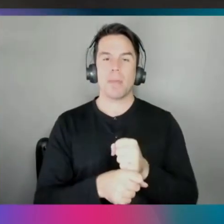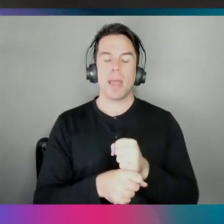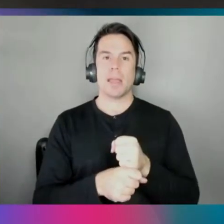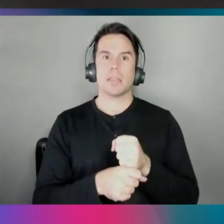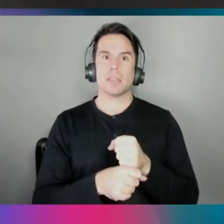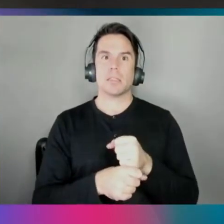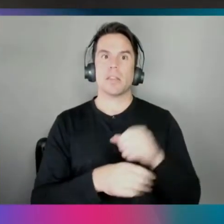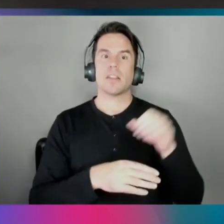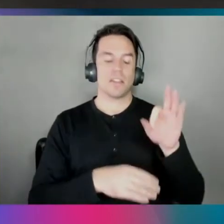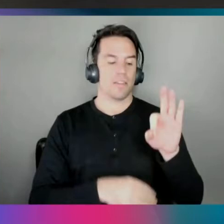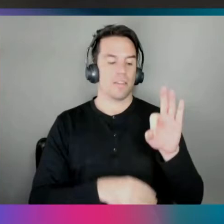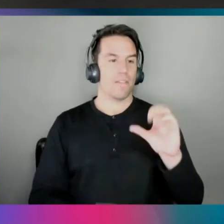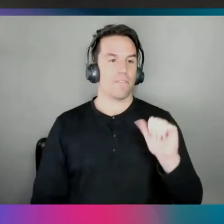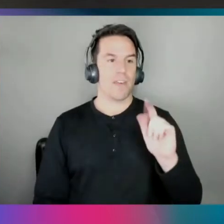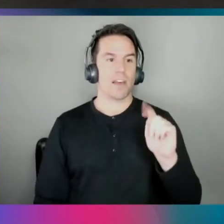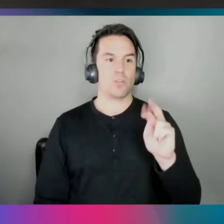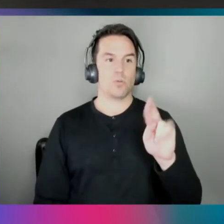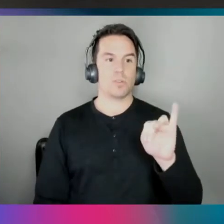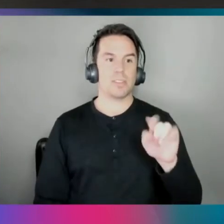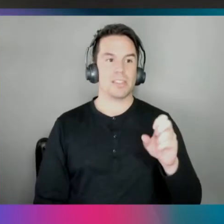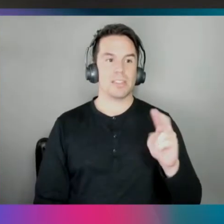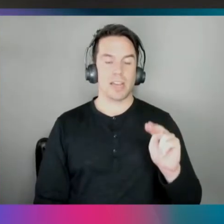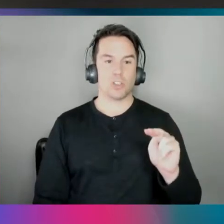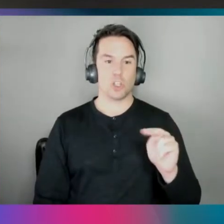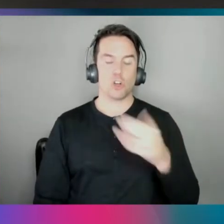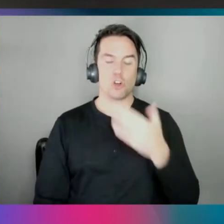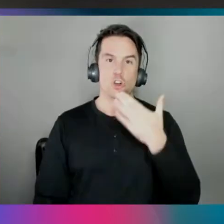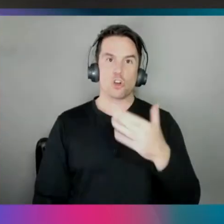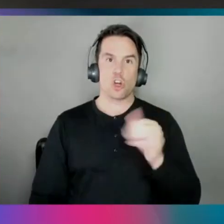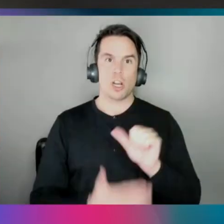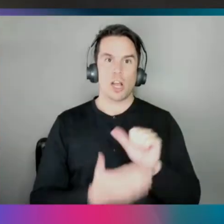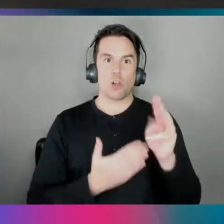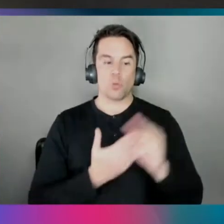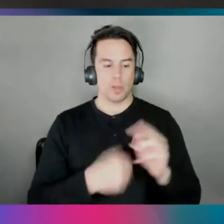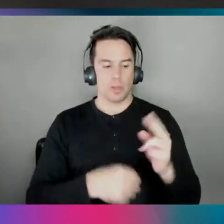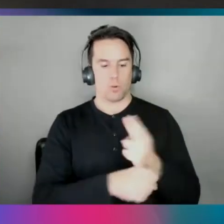is this data where we don't have a lot of,